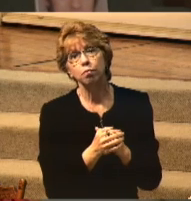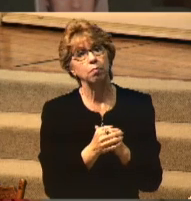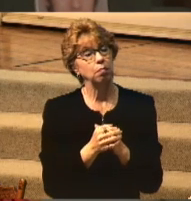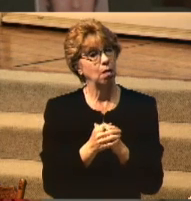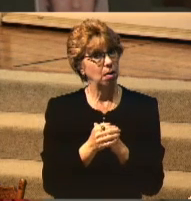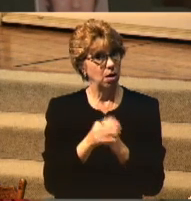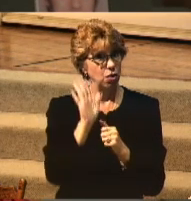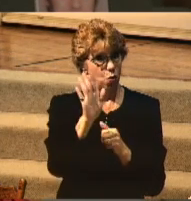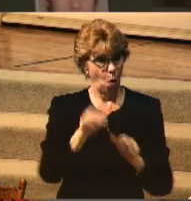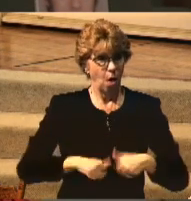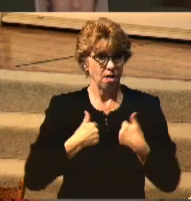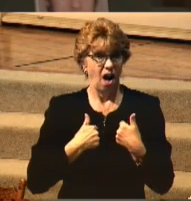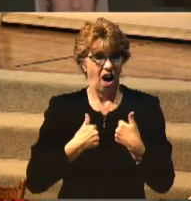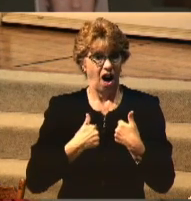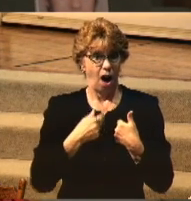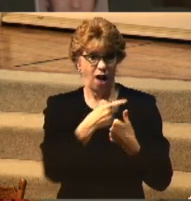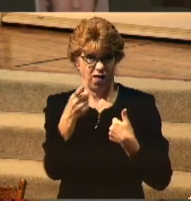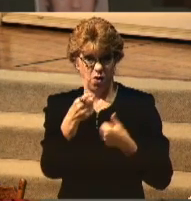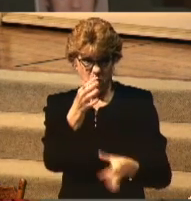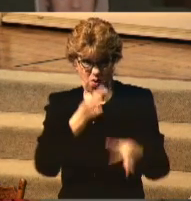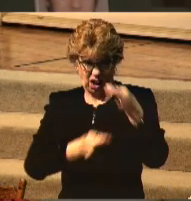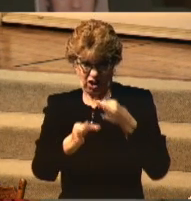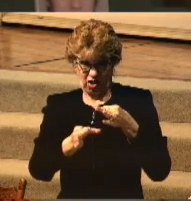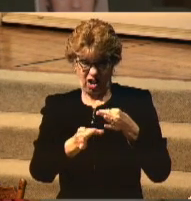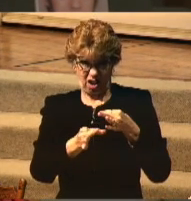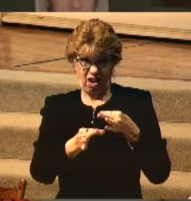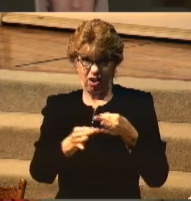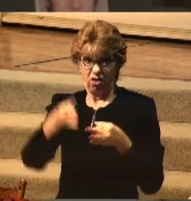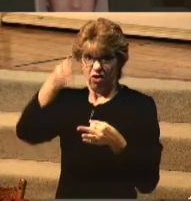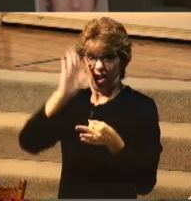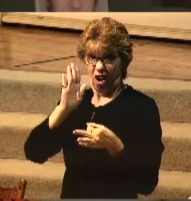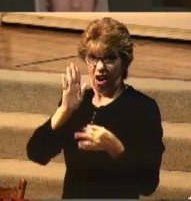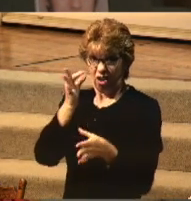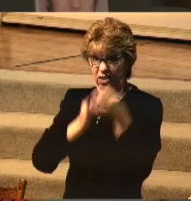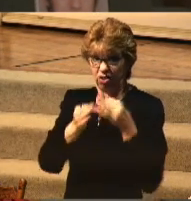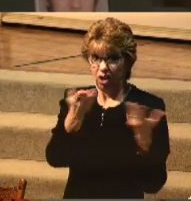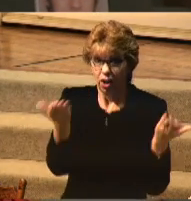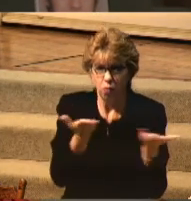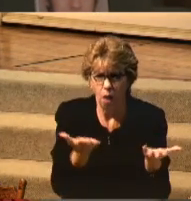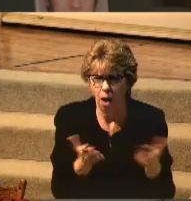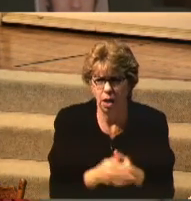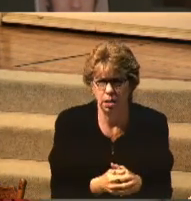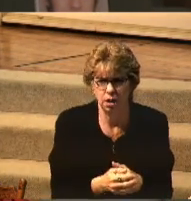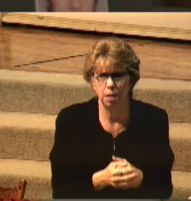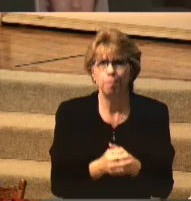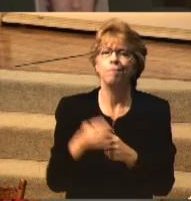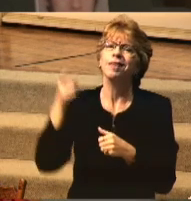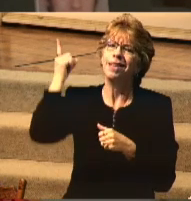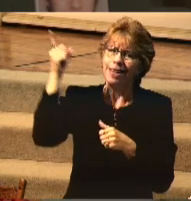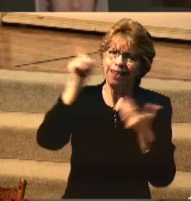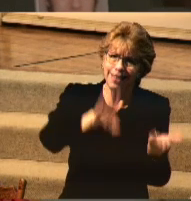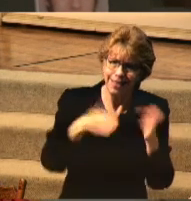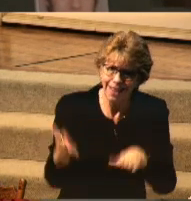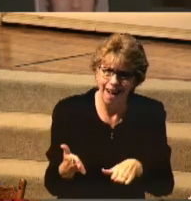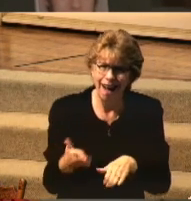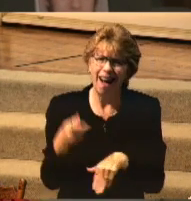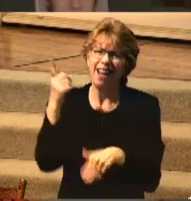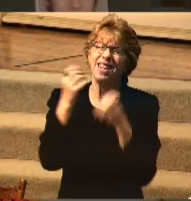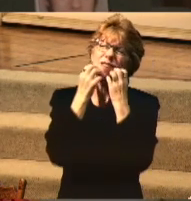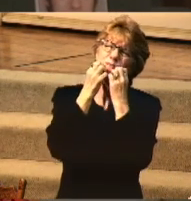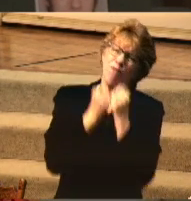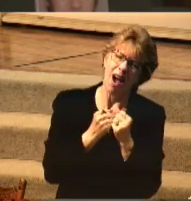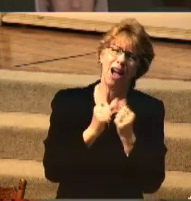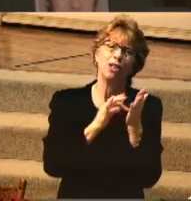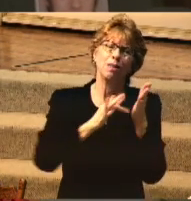heart where Jesus alone deserves to be? He died. He shed his innocent blood. He is precious because of his